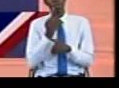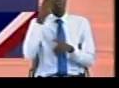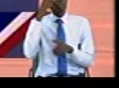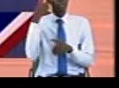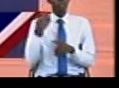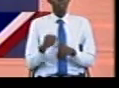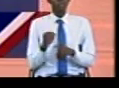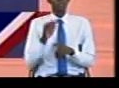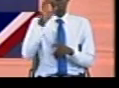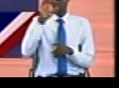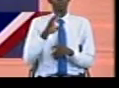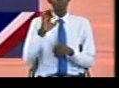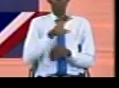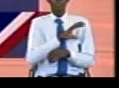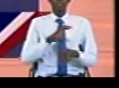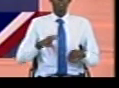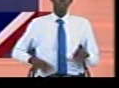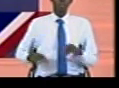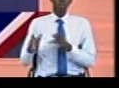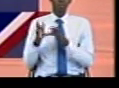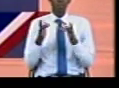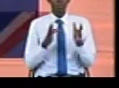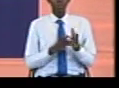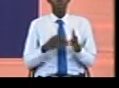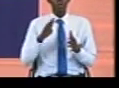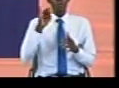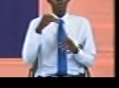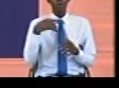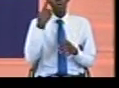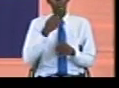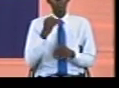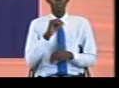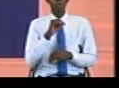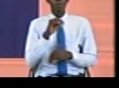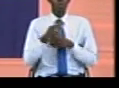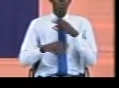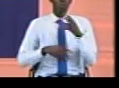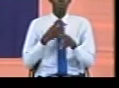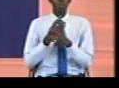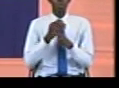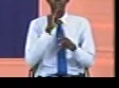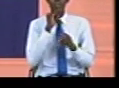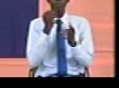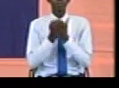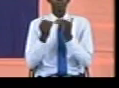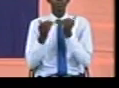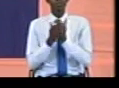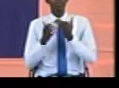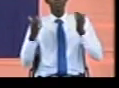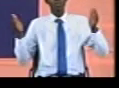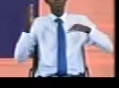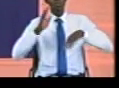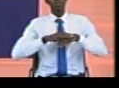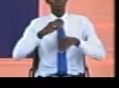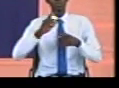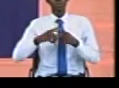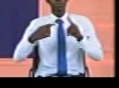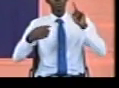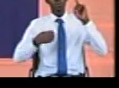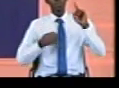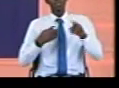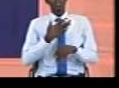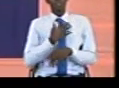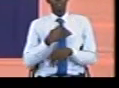by whom the world is crucified unto me, and I am crucified unto